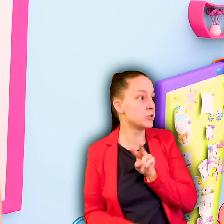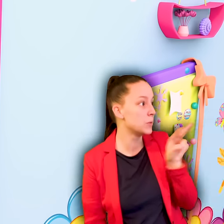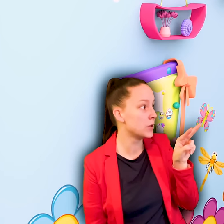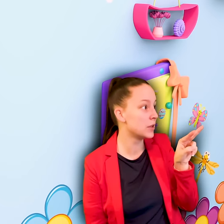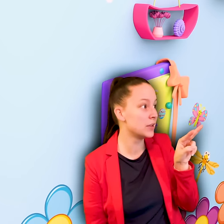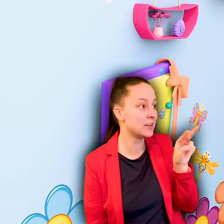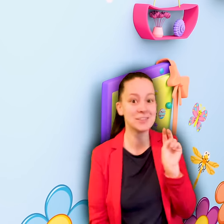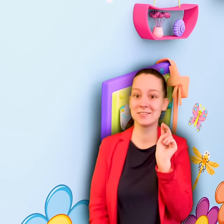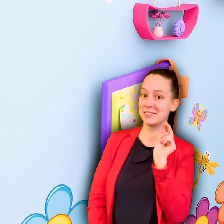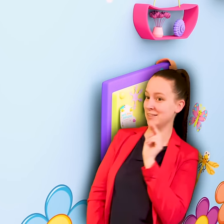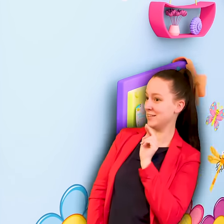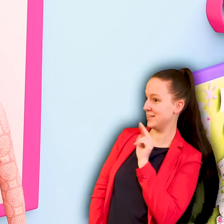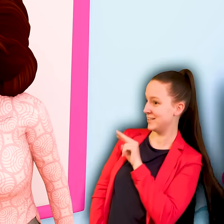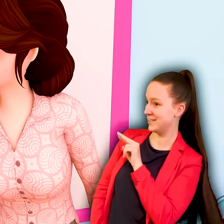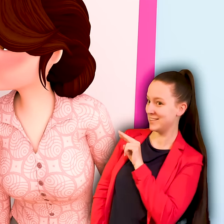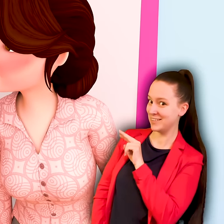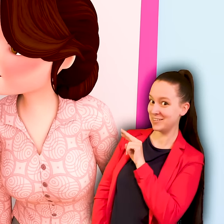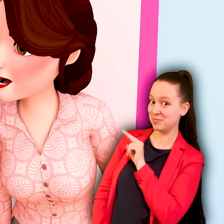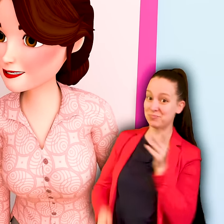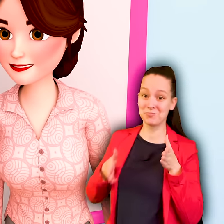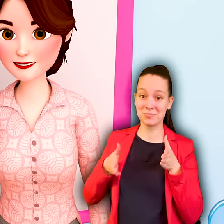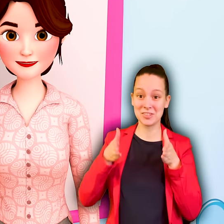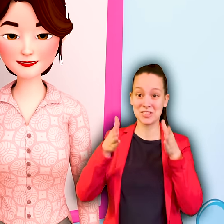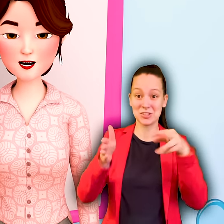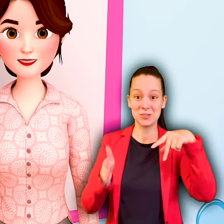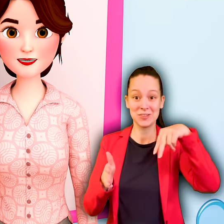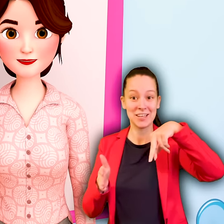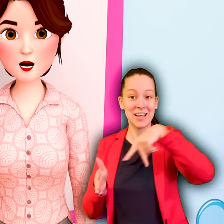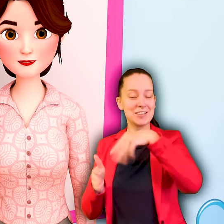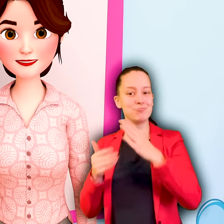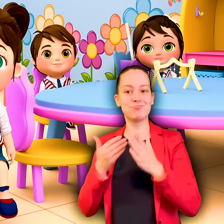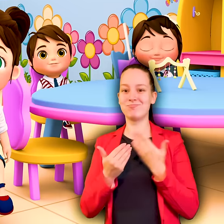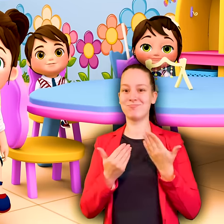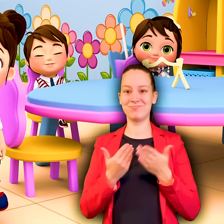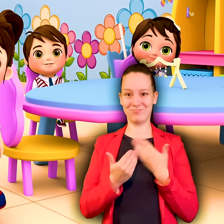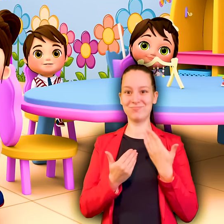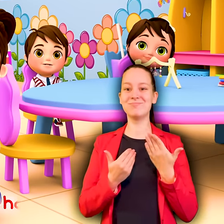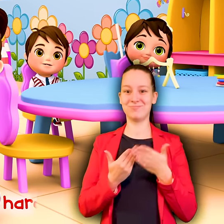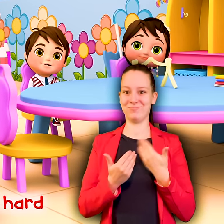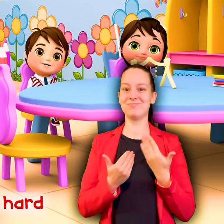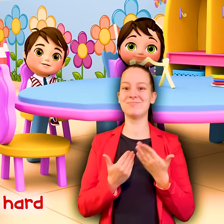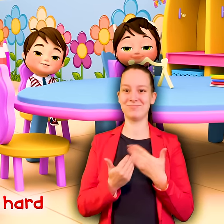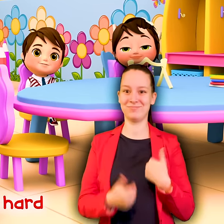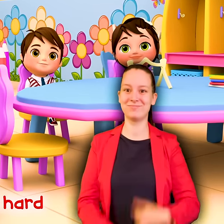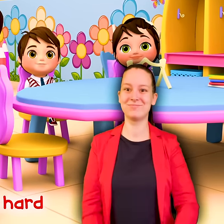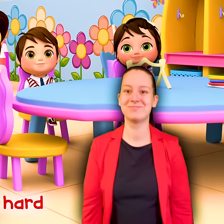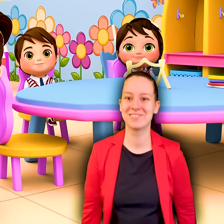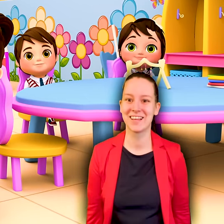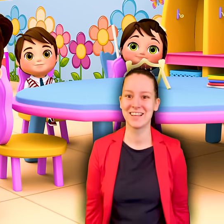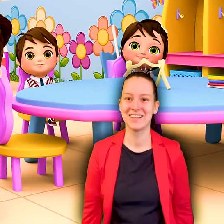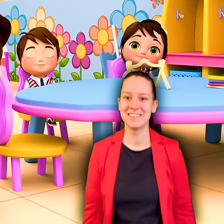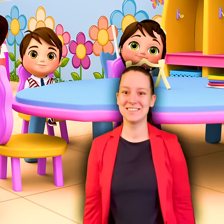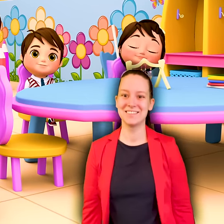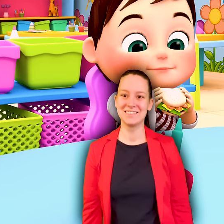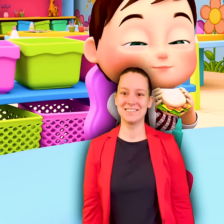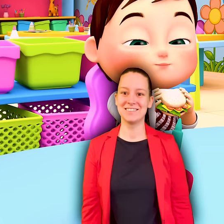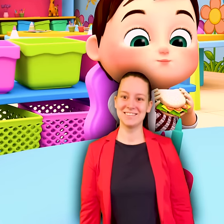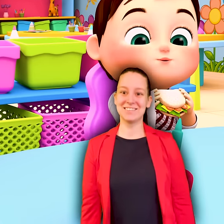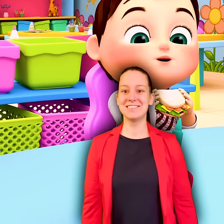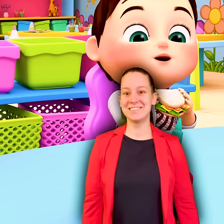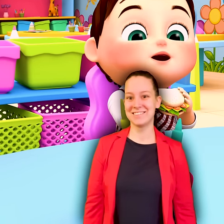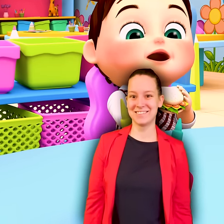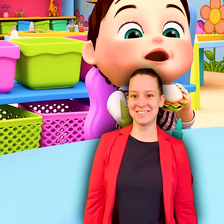you look left then you look right crossing the street is not that hard